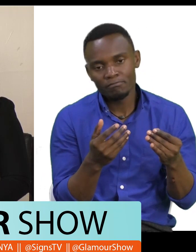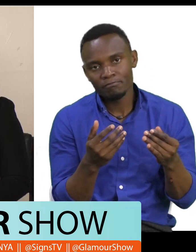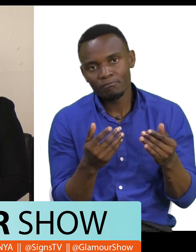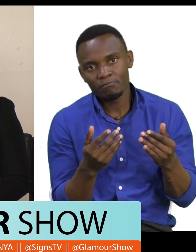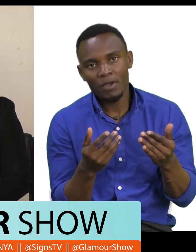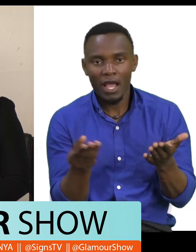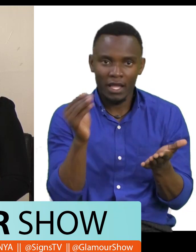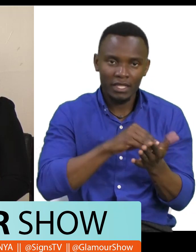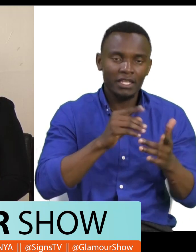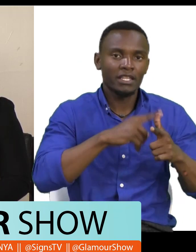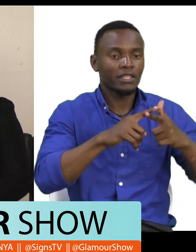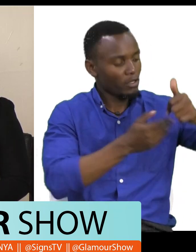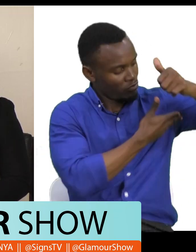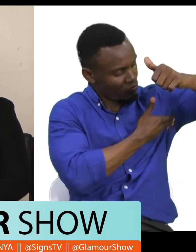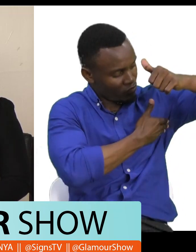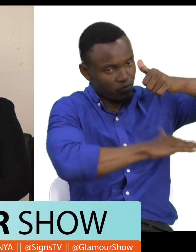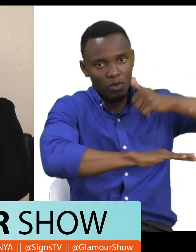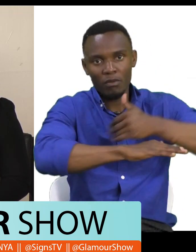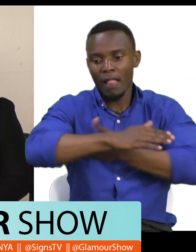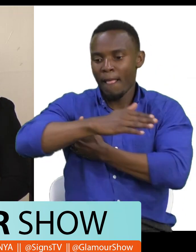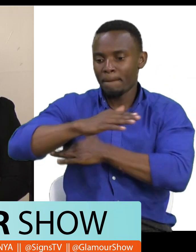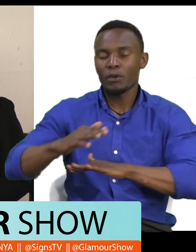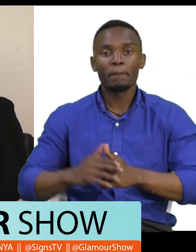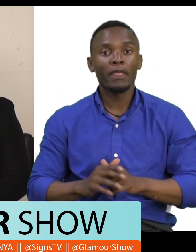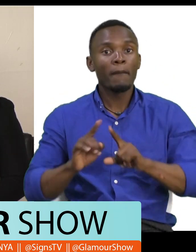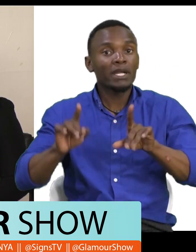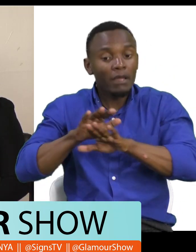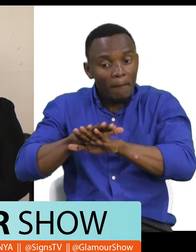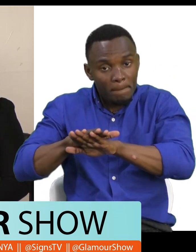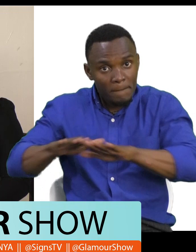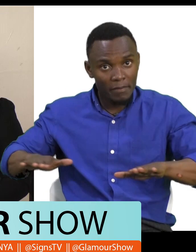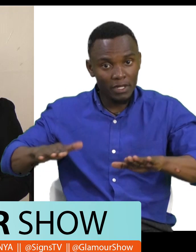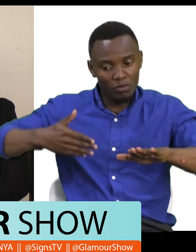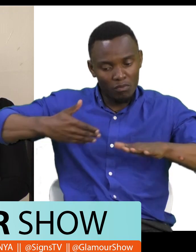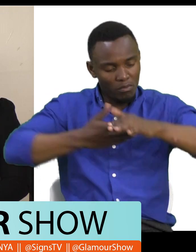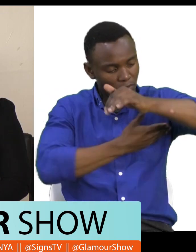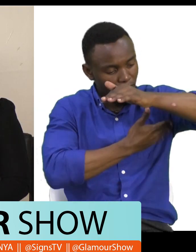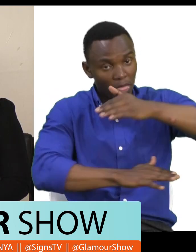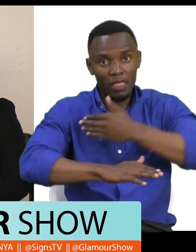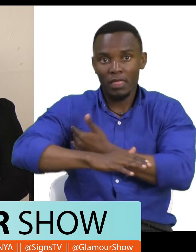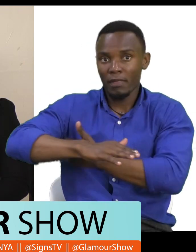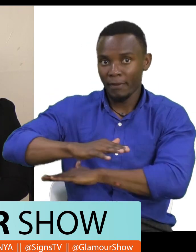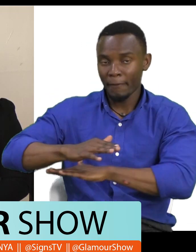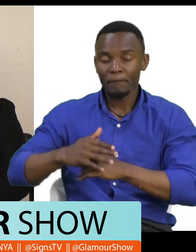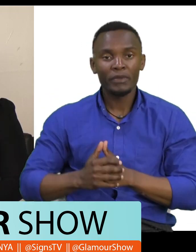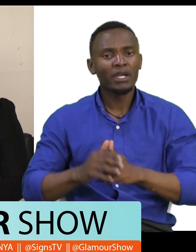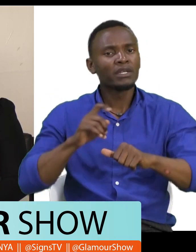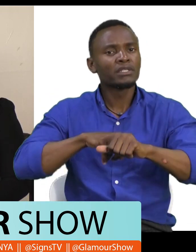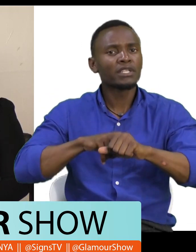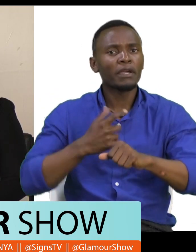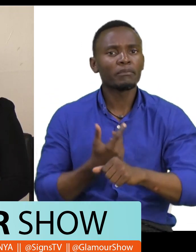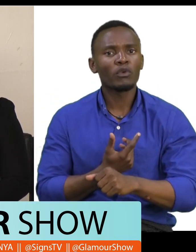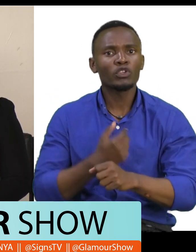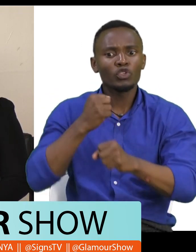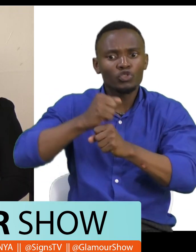either to the spa and then that hair get removed. While permanent hair removal, you get that when you